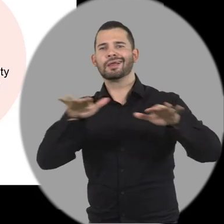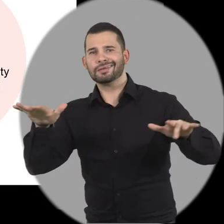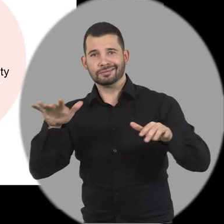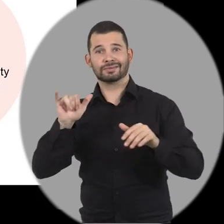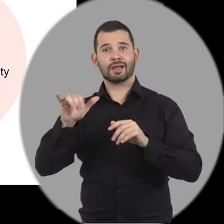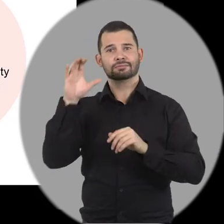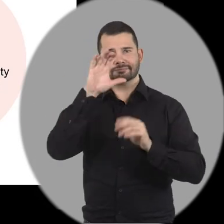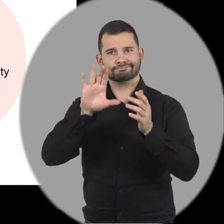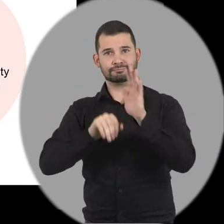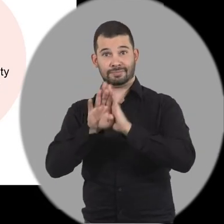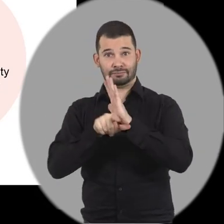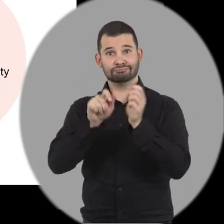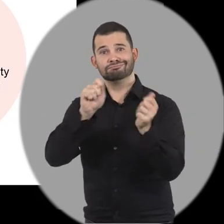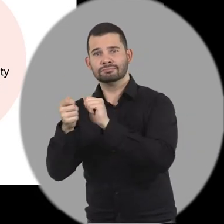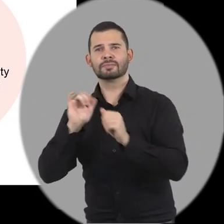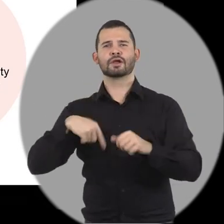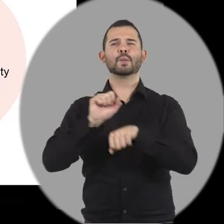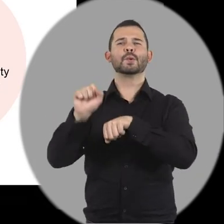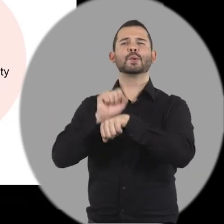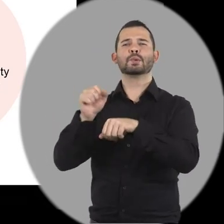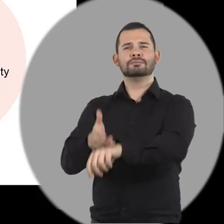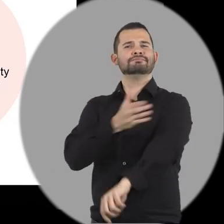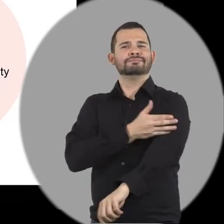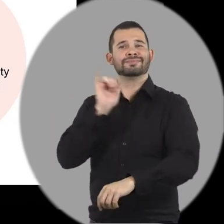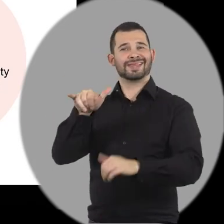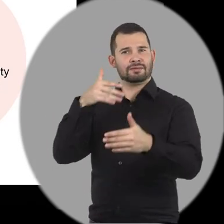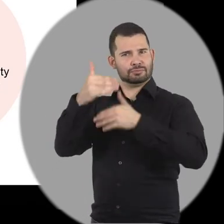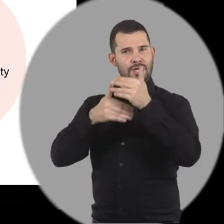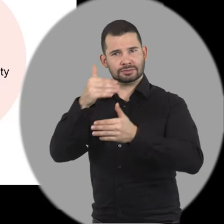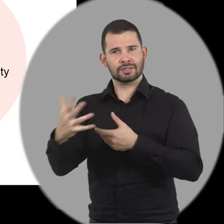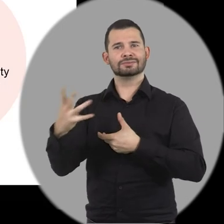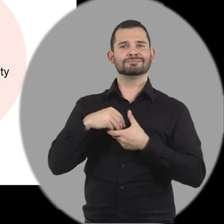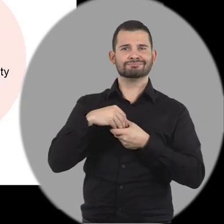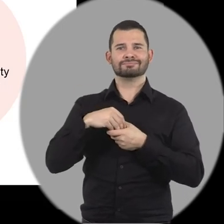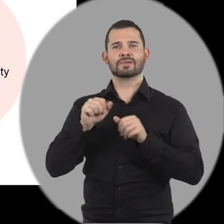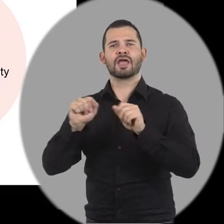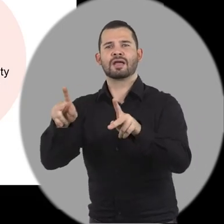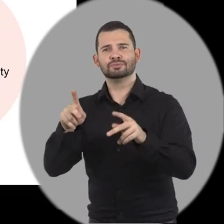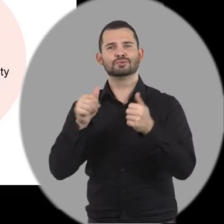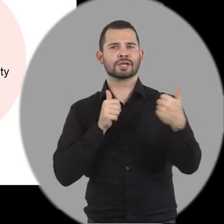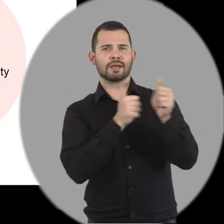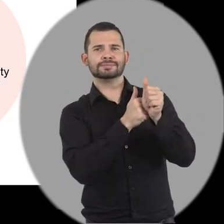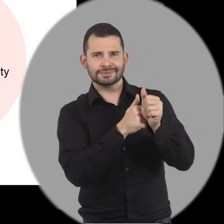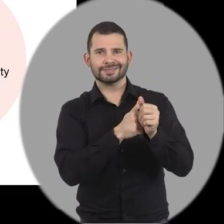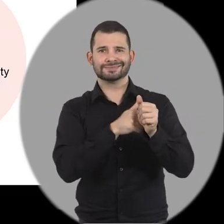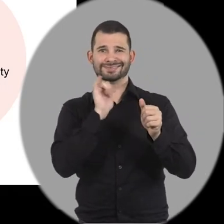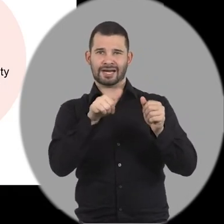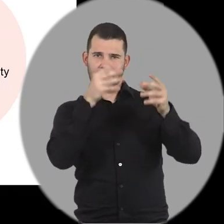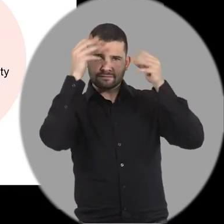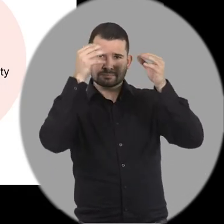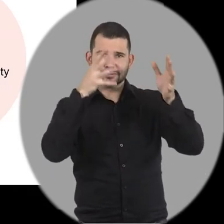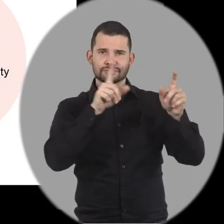profiles change. We're working to enhance this process as well as integrating opportunities to update and make status changes to their